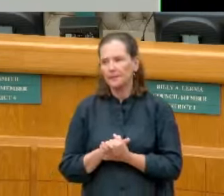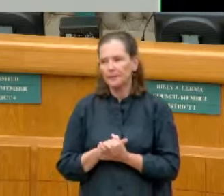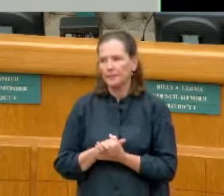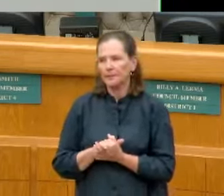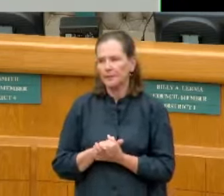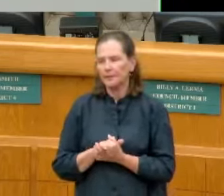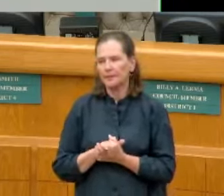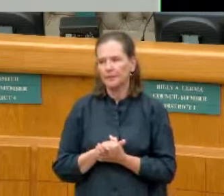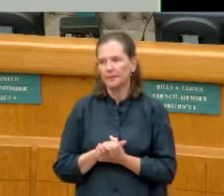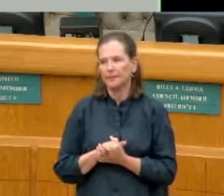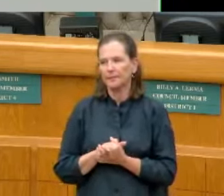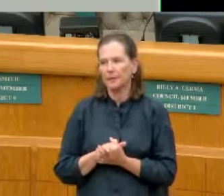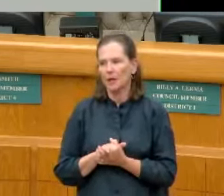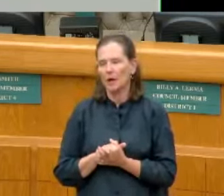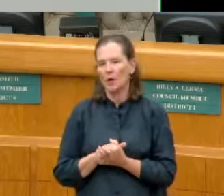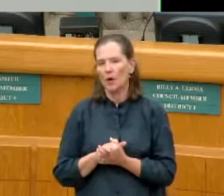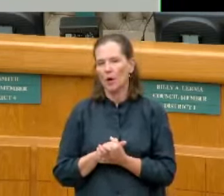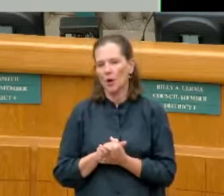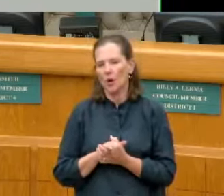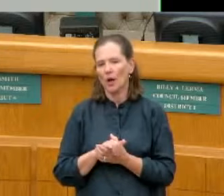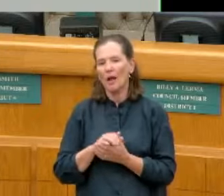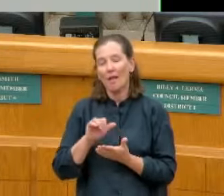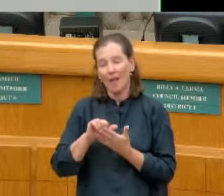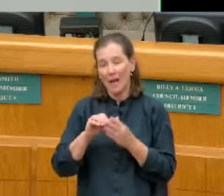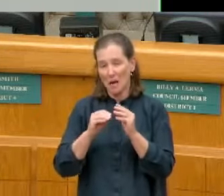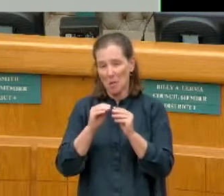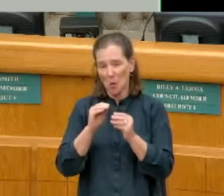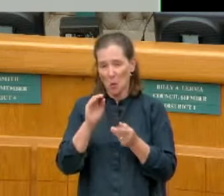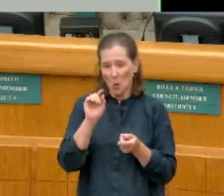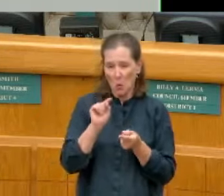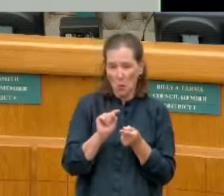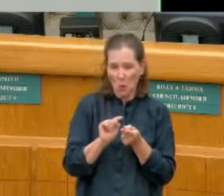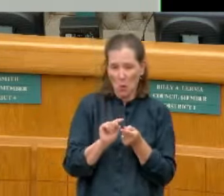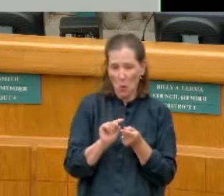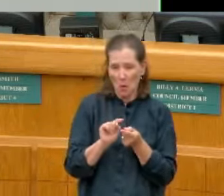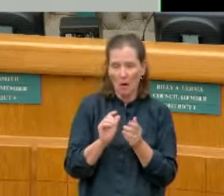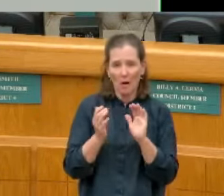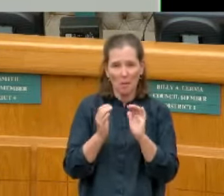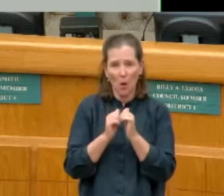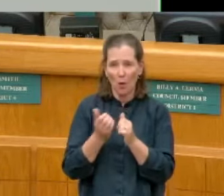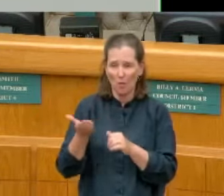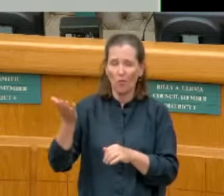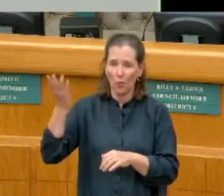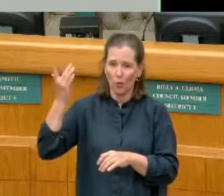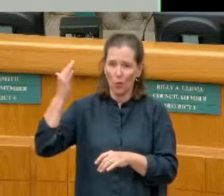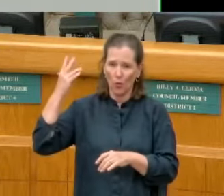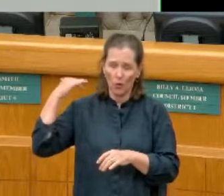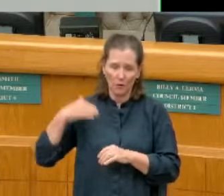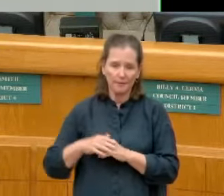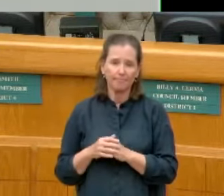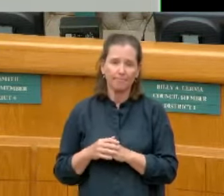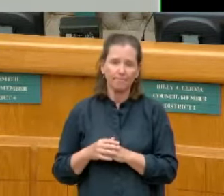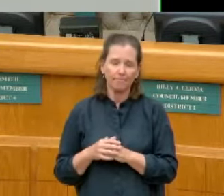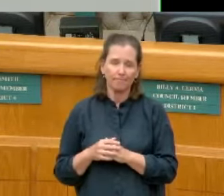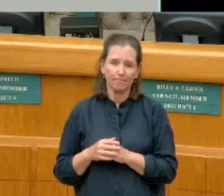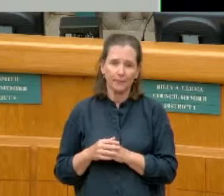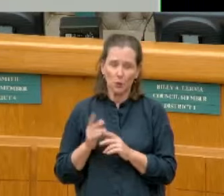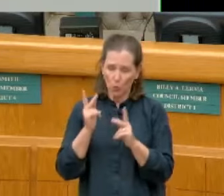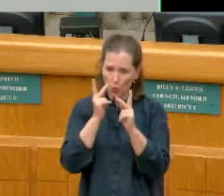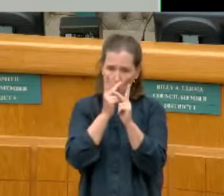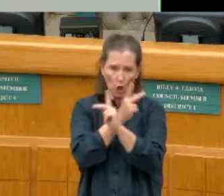them. And you can see that it's much, much lower than at any other point than in the past. Before August,